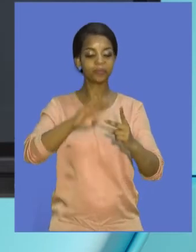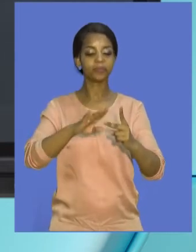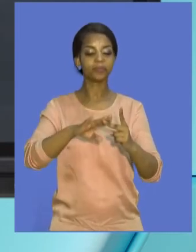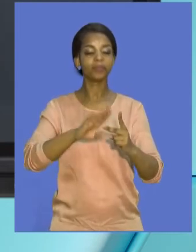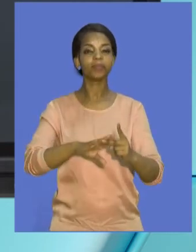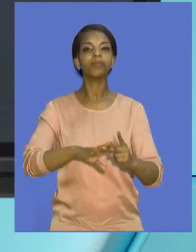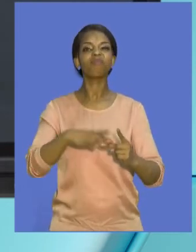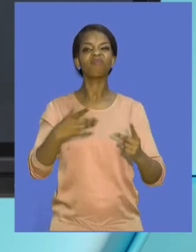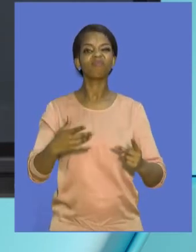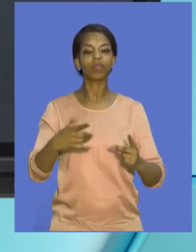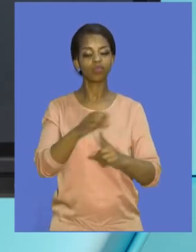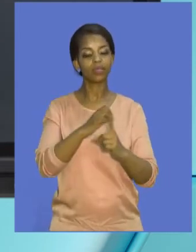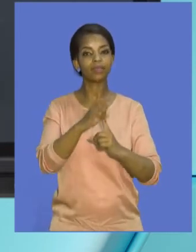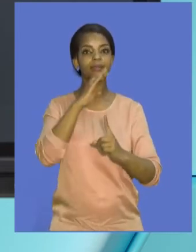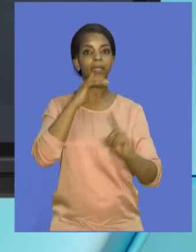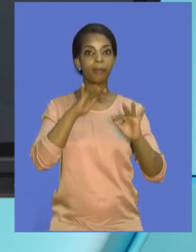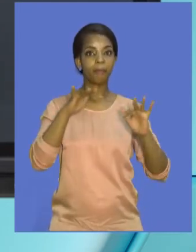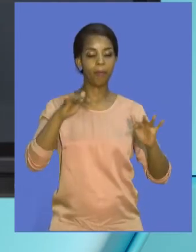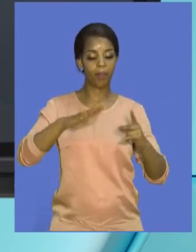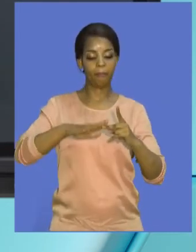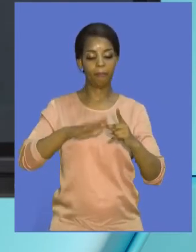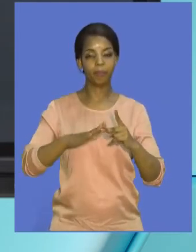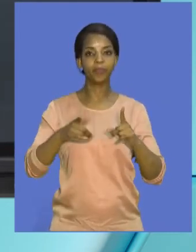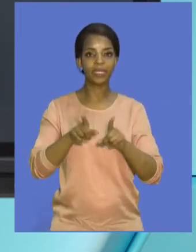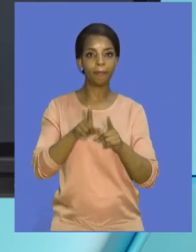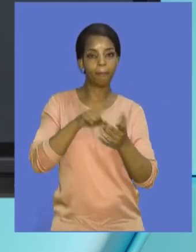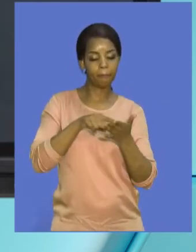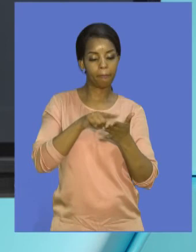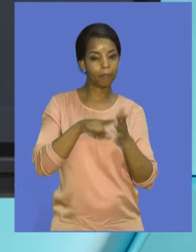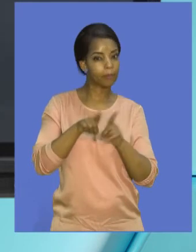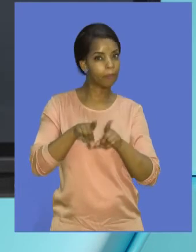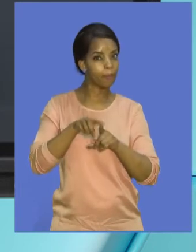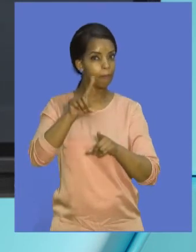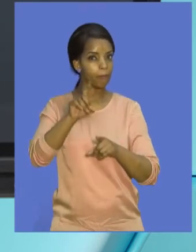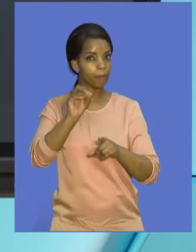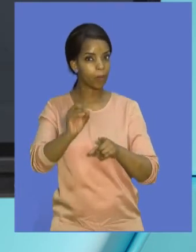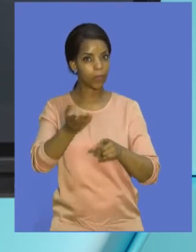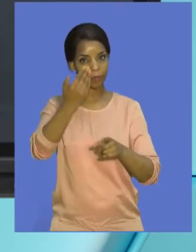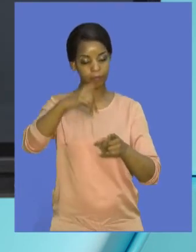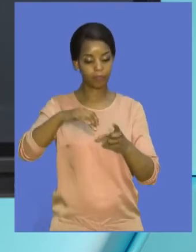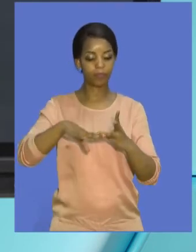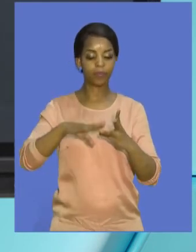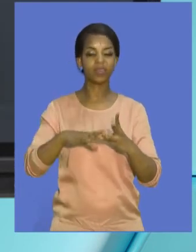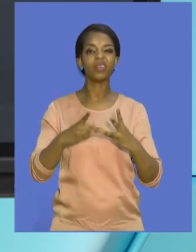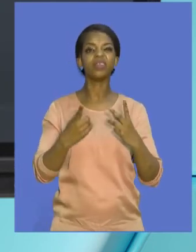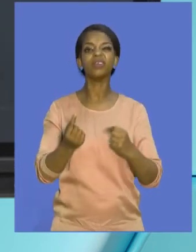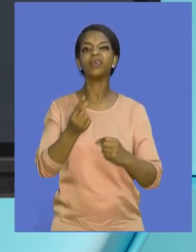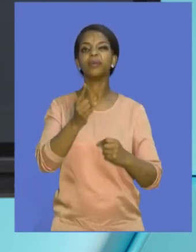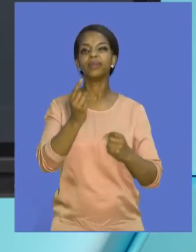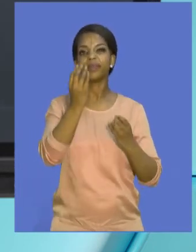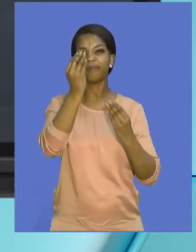a pattern. Now we're going to look at growth in the context of finance, right? Which is